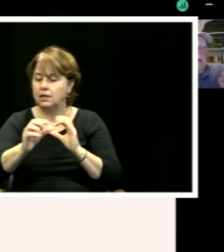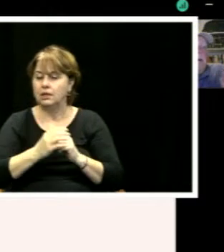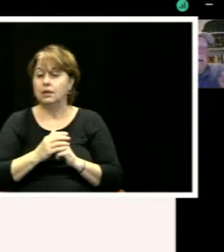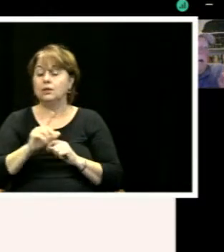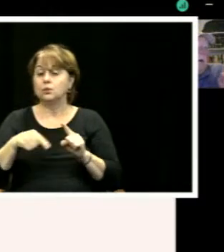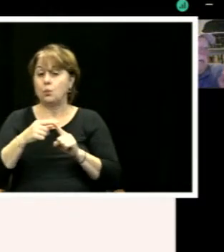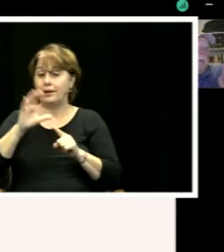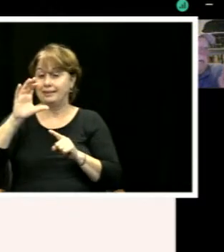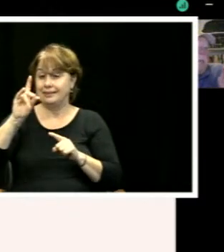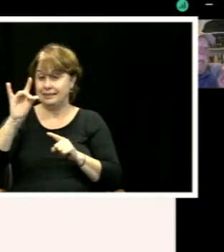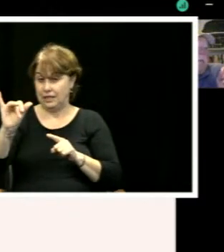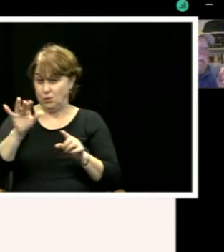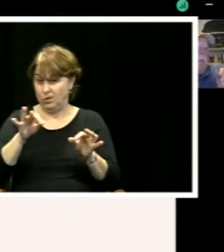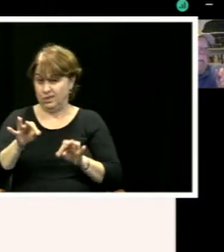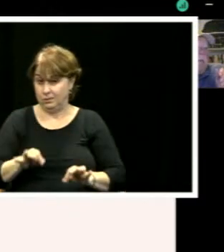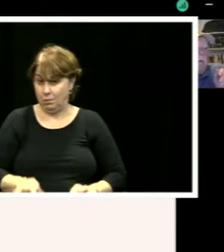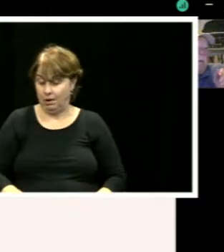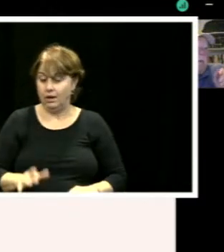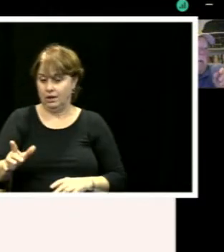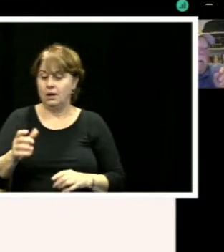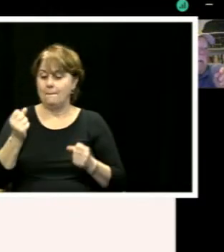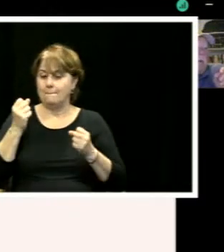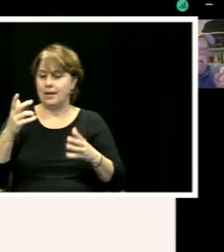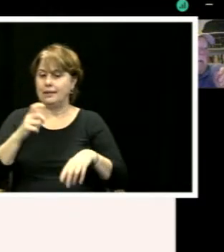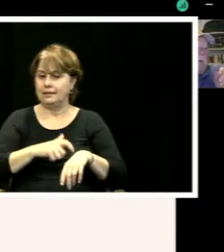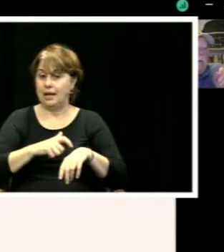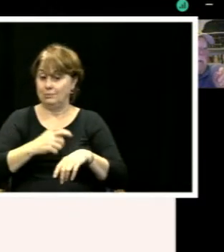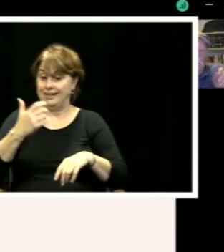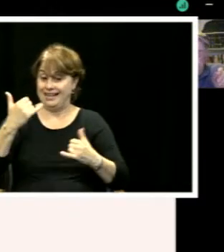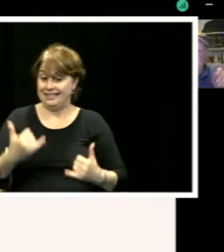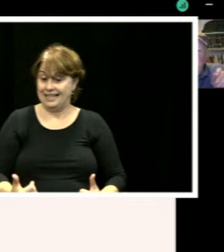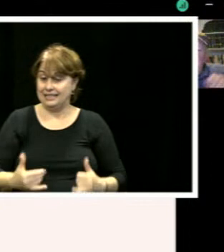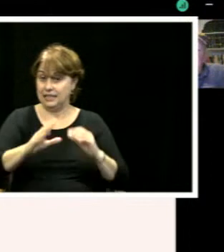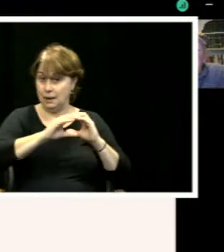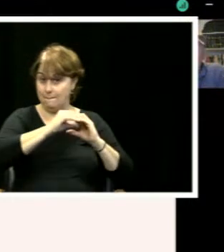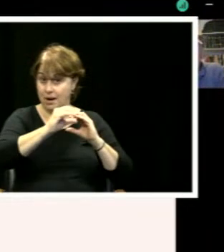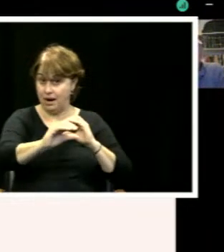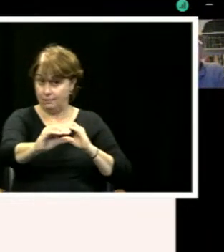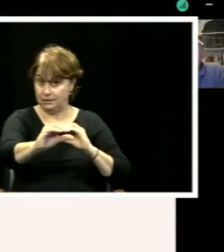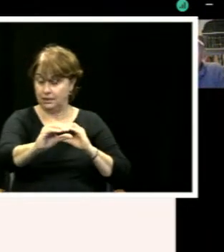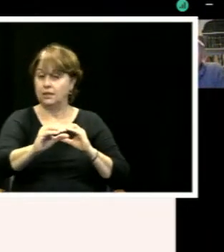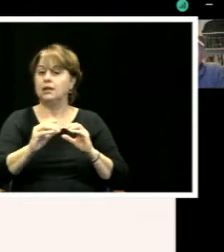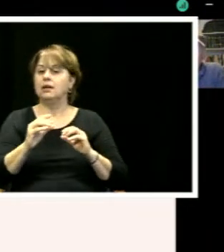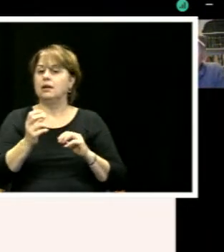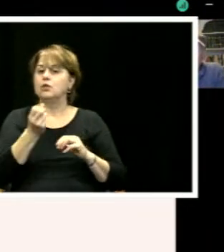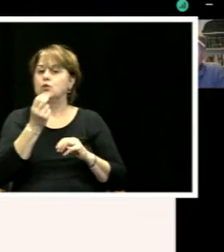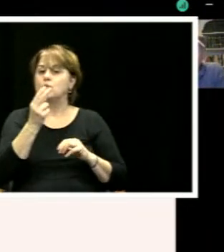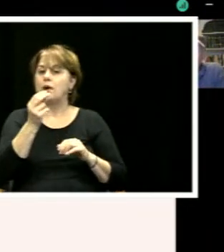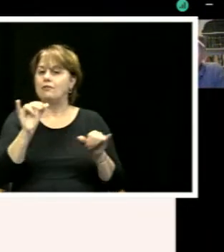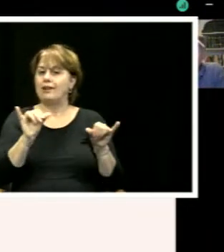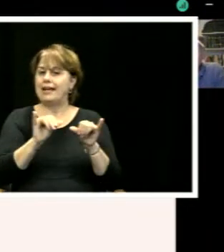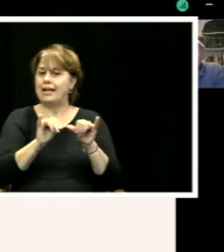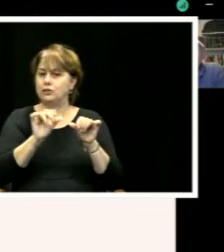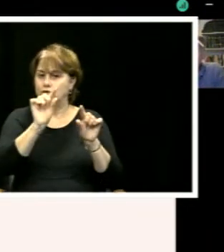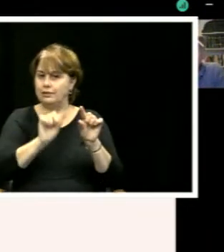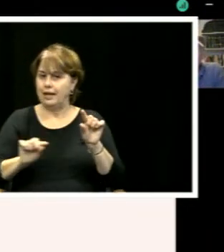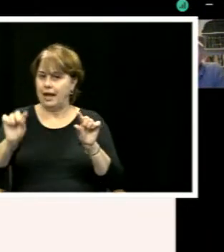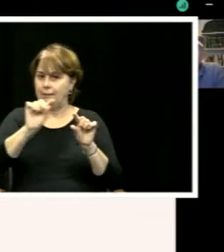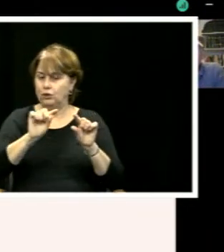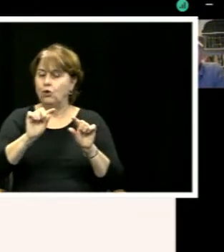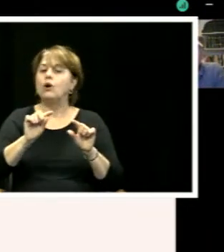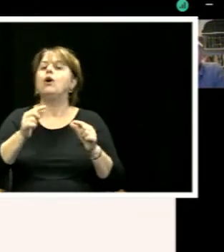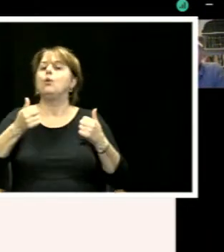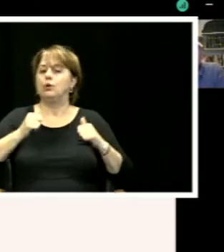bit, you'll see that in a lot of cases, what we're doing is we're taking an existing pipe, a drain pipe that might be 12-inch diameter, and we're making it something bigger to